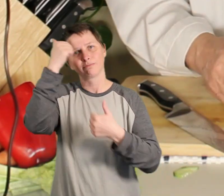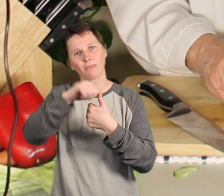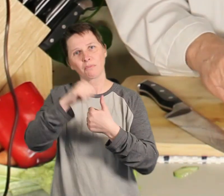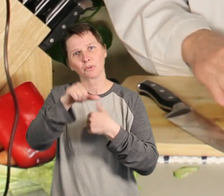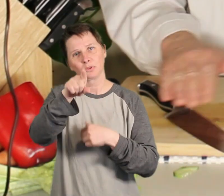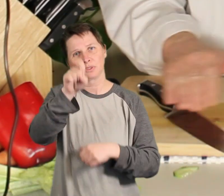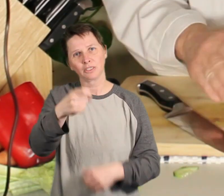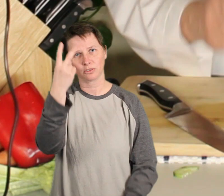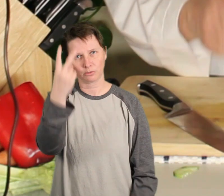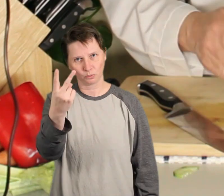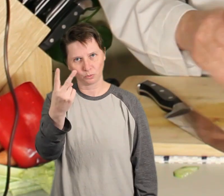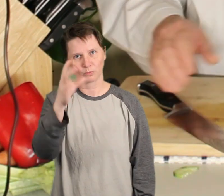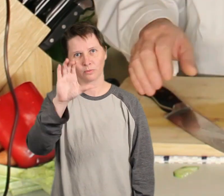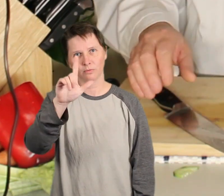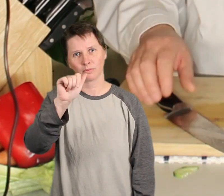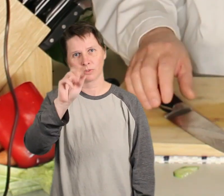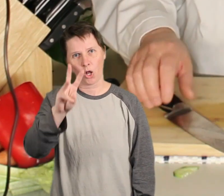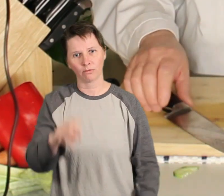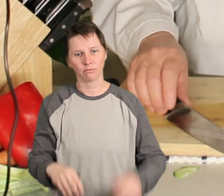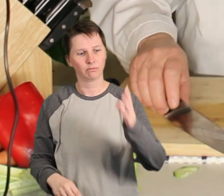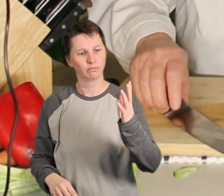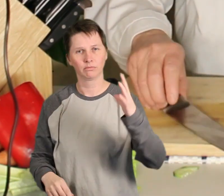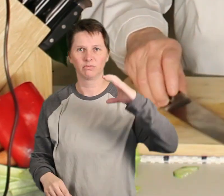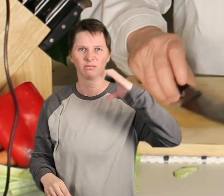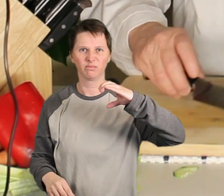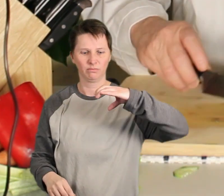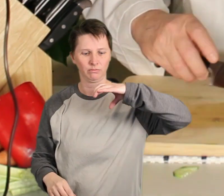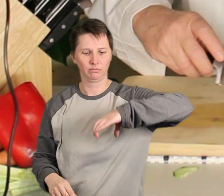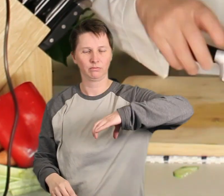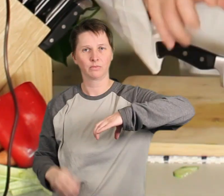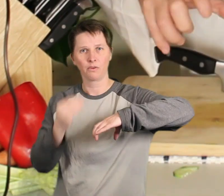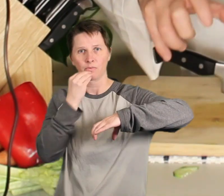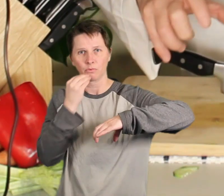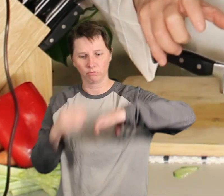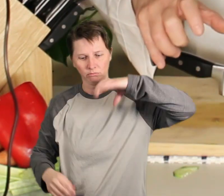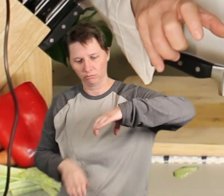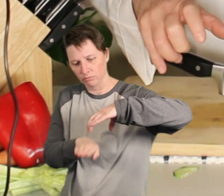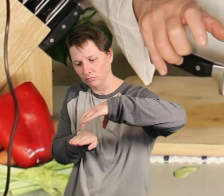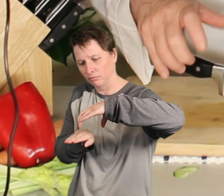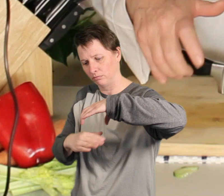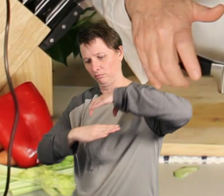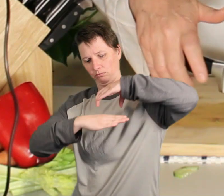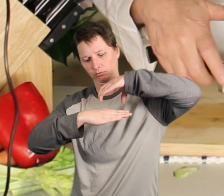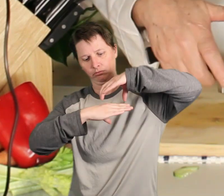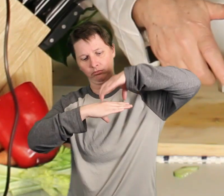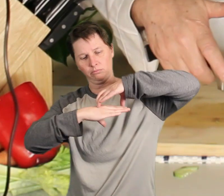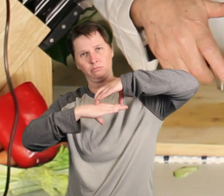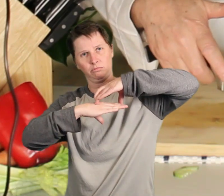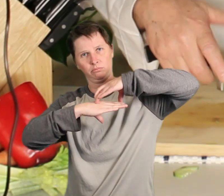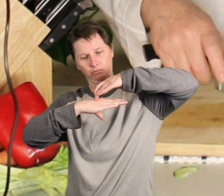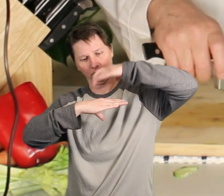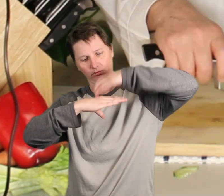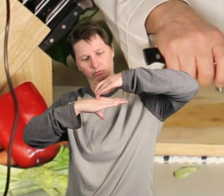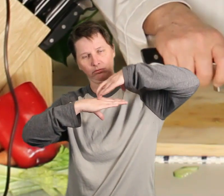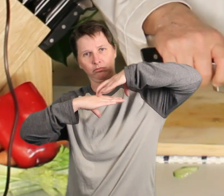in perpendicular, 90 degrees to the board. But then the one that we forget about is the claw on the actual French knife. 3 fingers